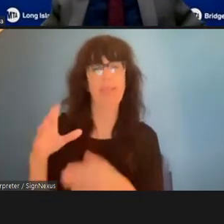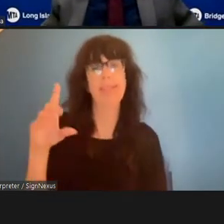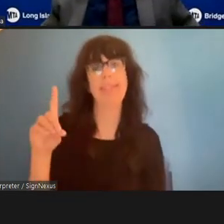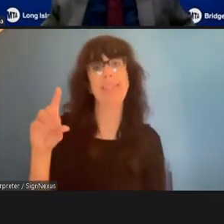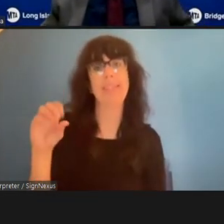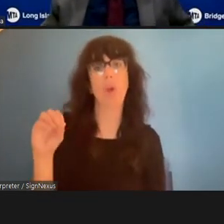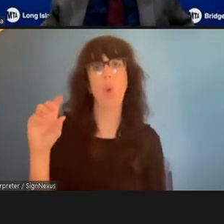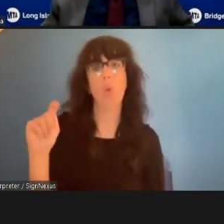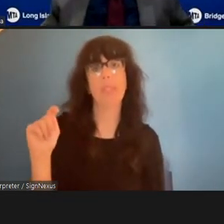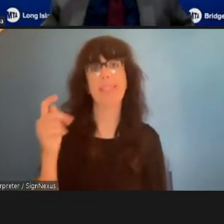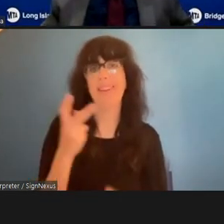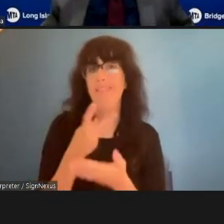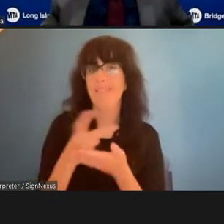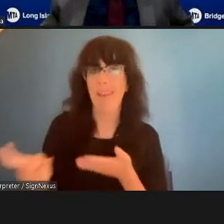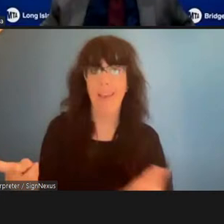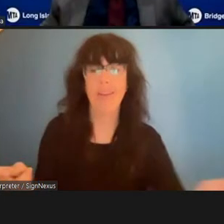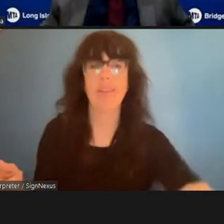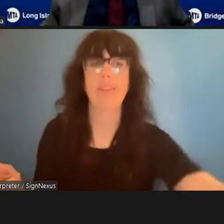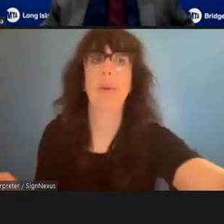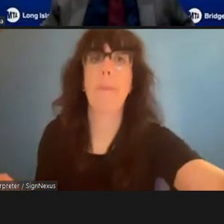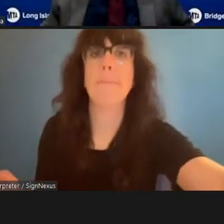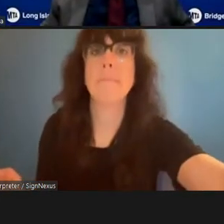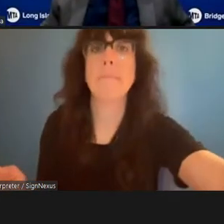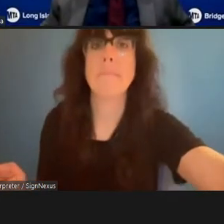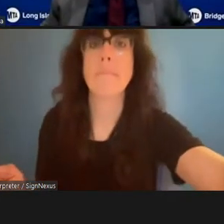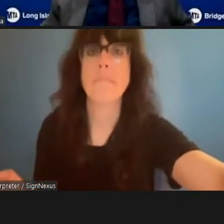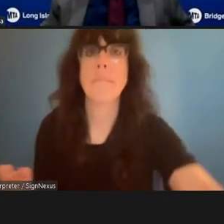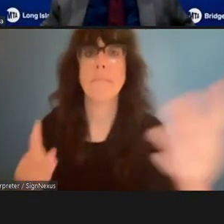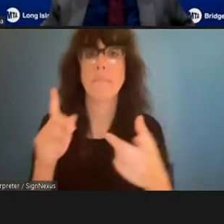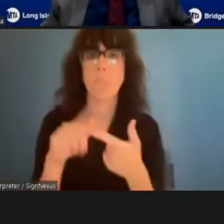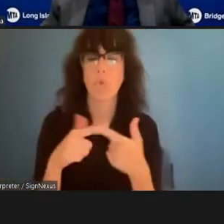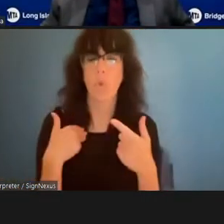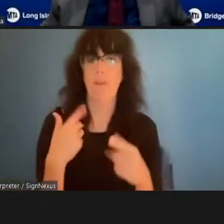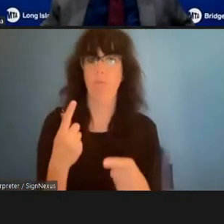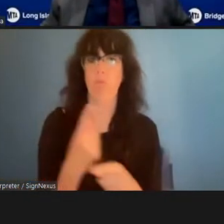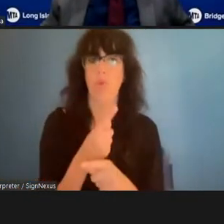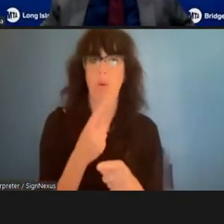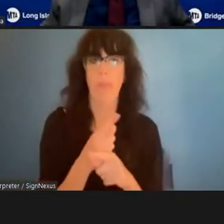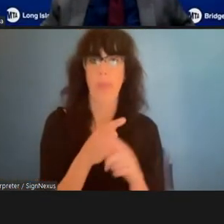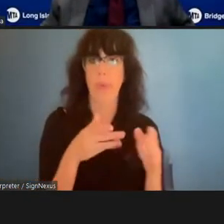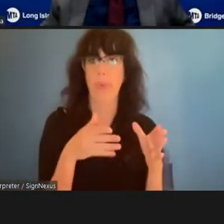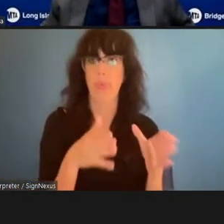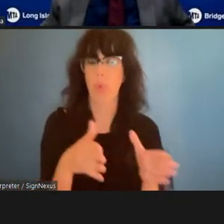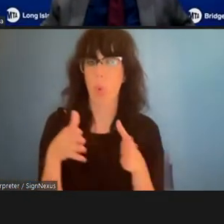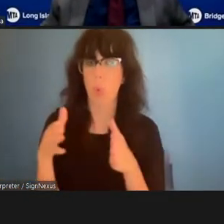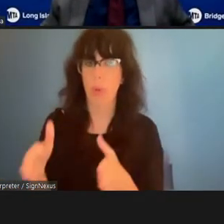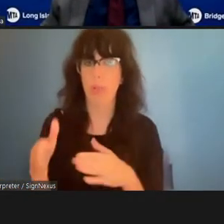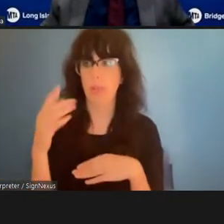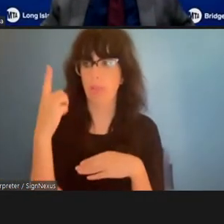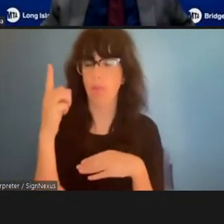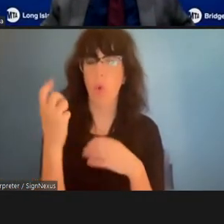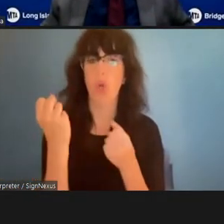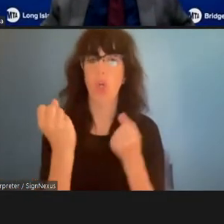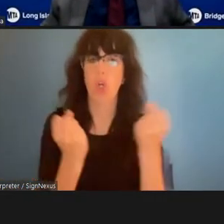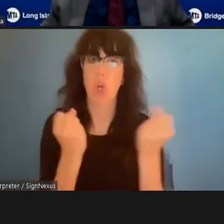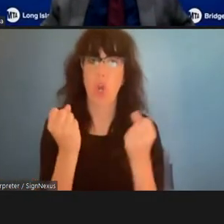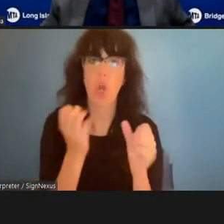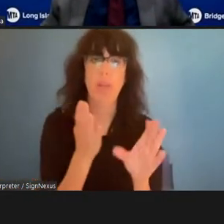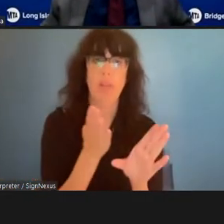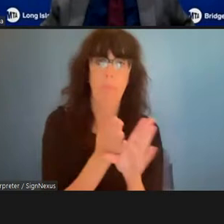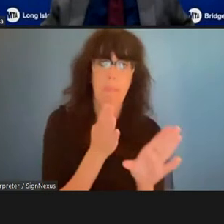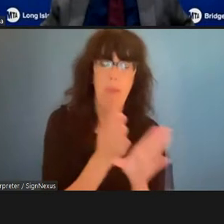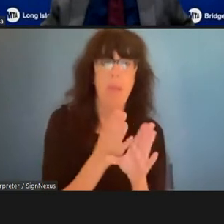has failed to maintain proper roadways for vehicles bus and